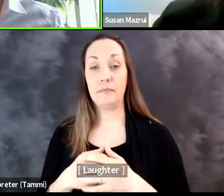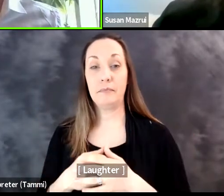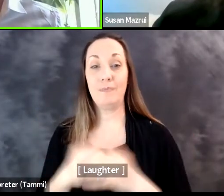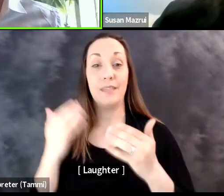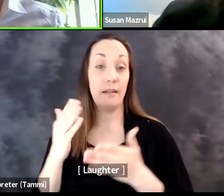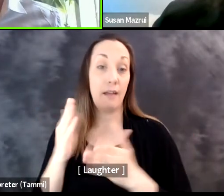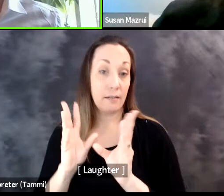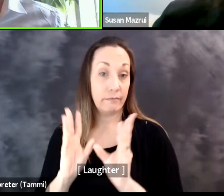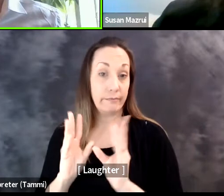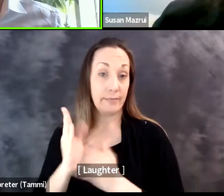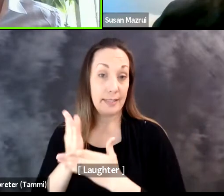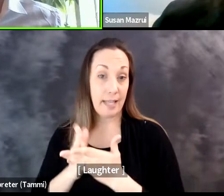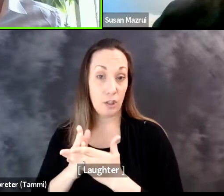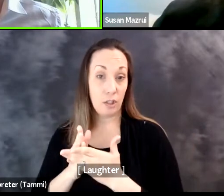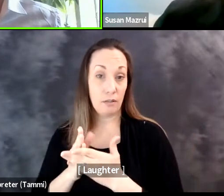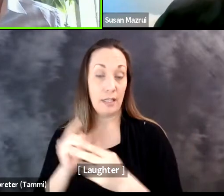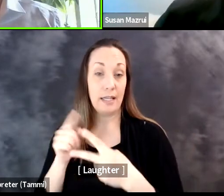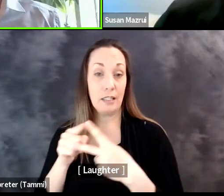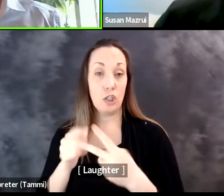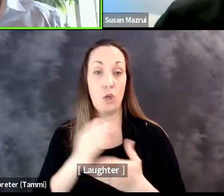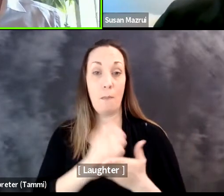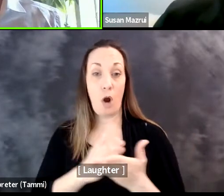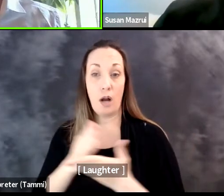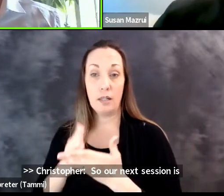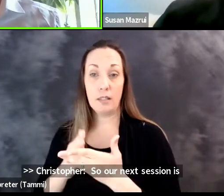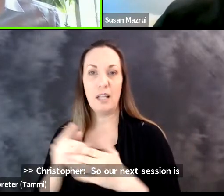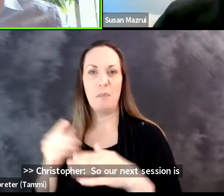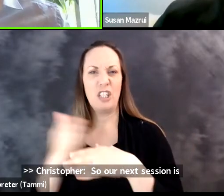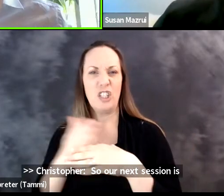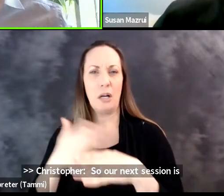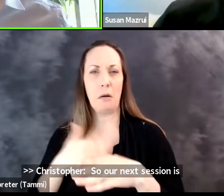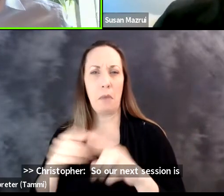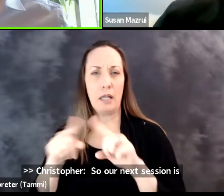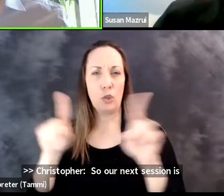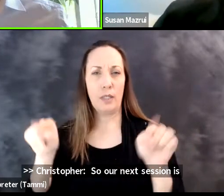session is in two parts. Just share my screen here.